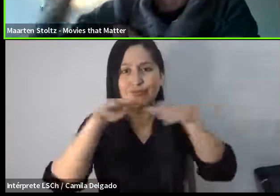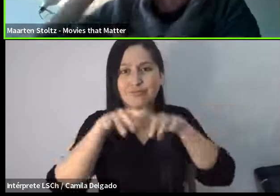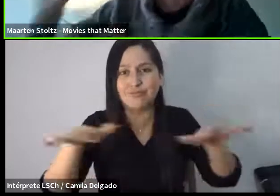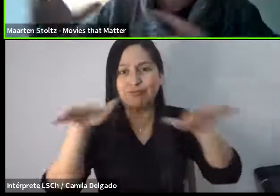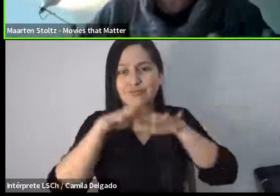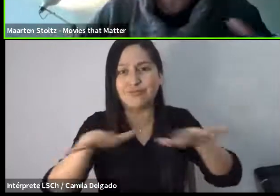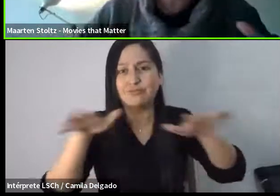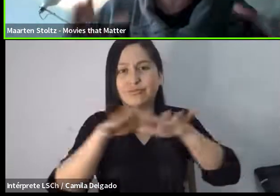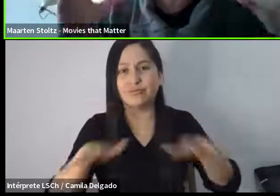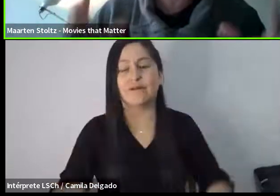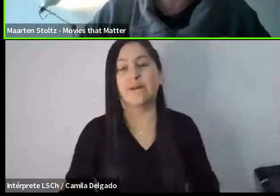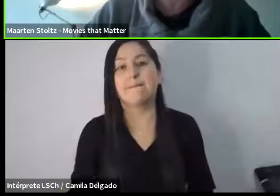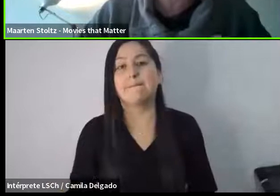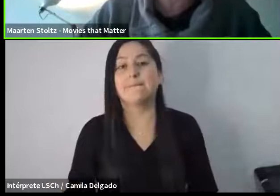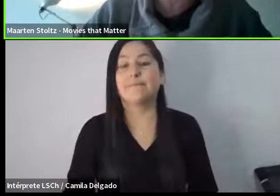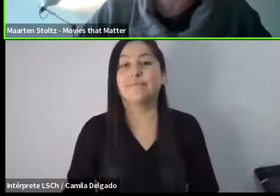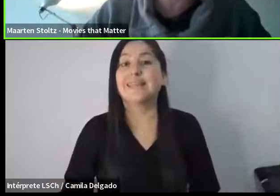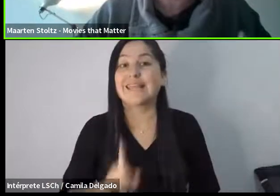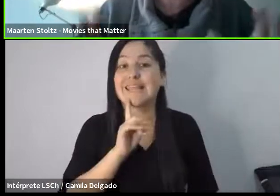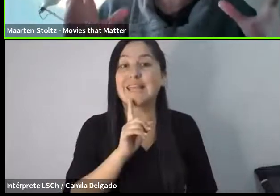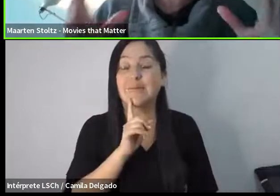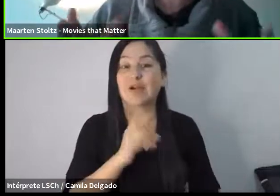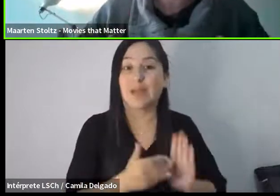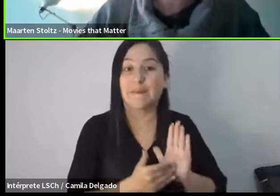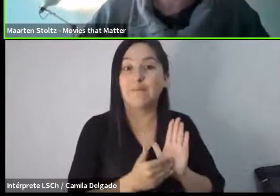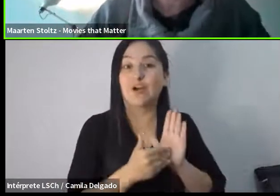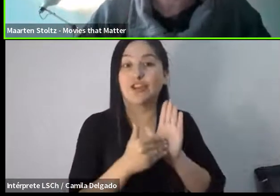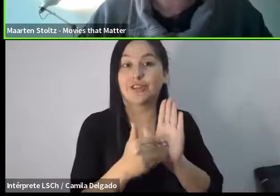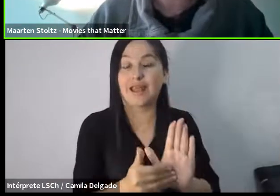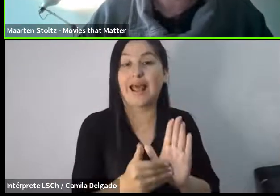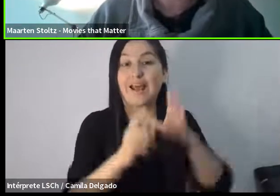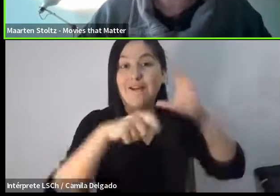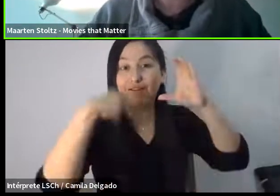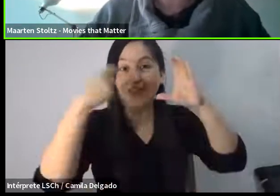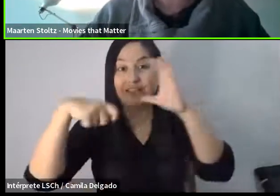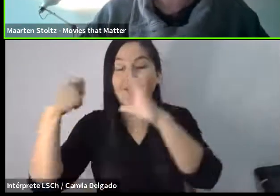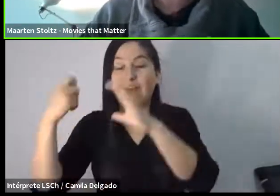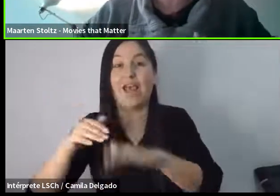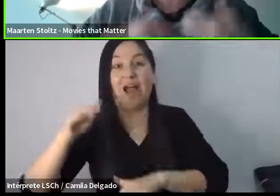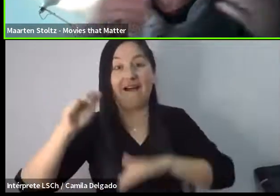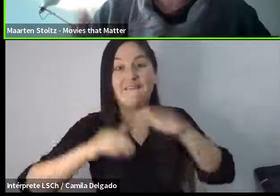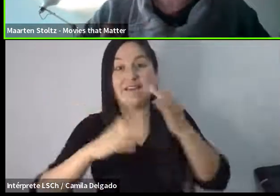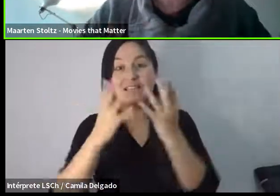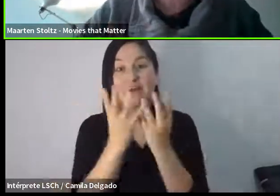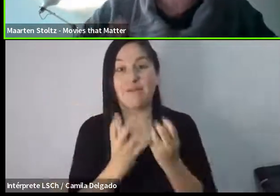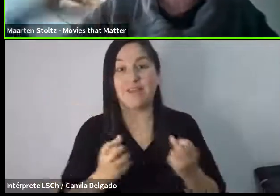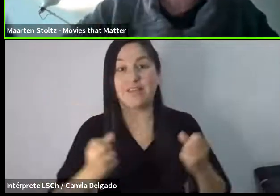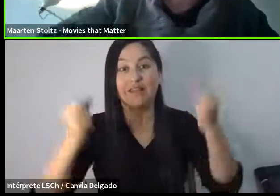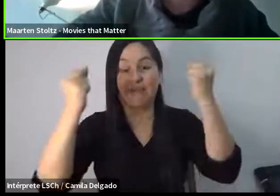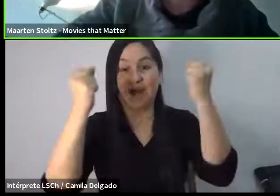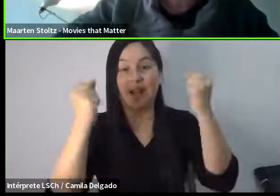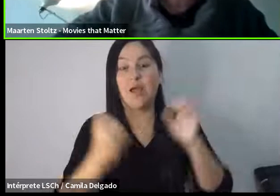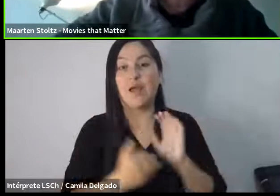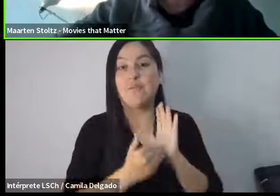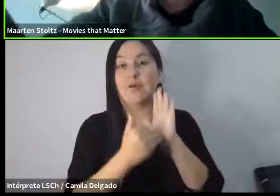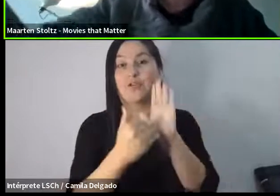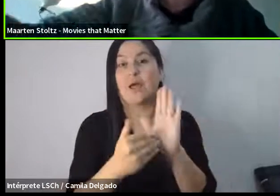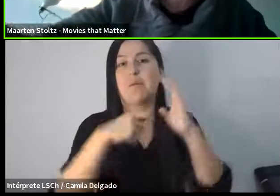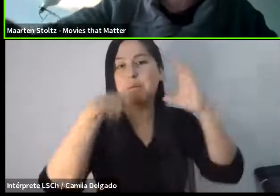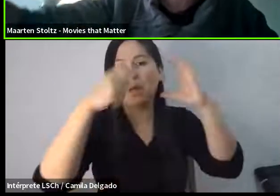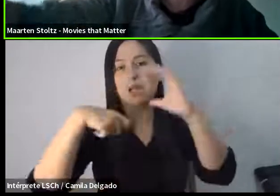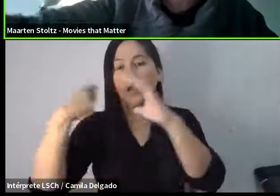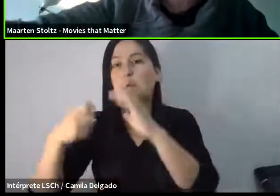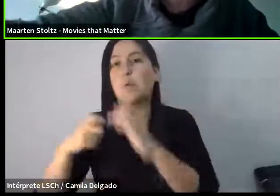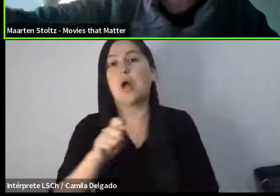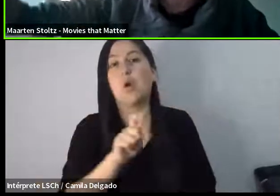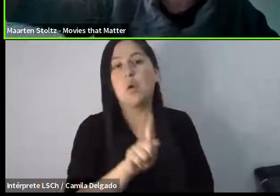films. Usually at the festival, we only screen films from the last 1.5, 2 years, because as a festival, you're a front runner. You want to